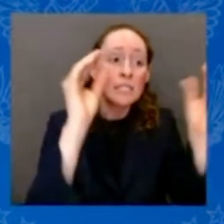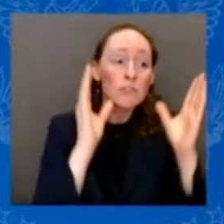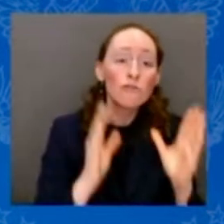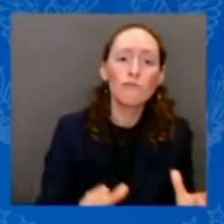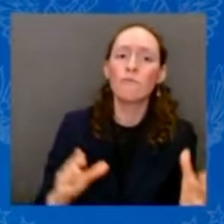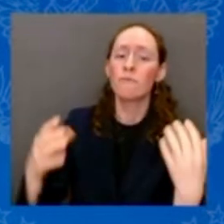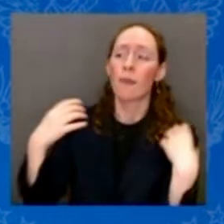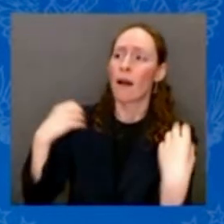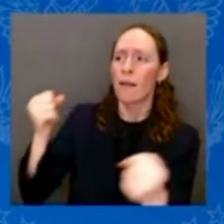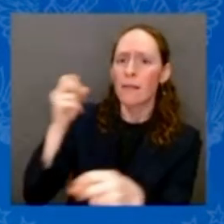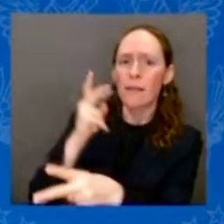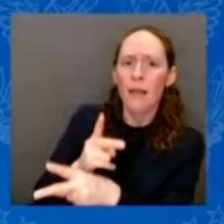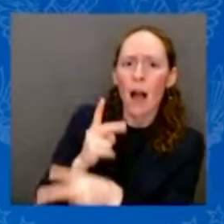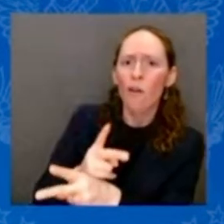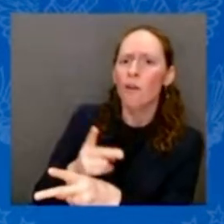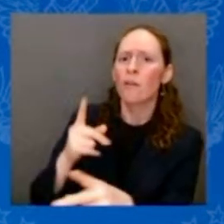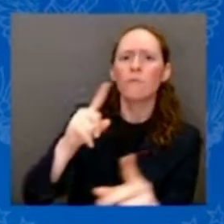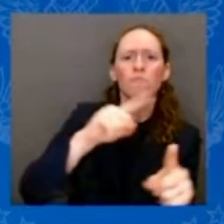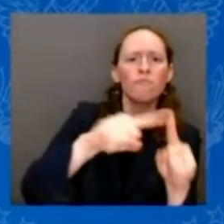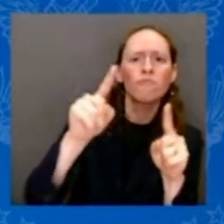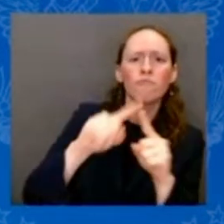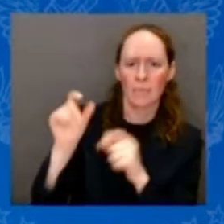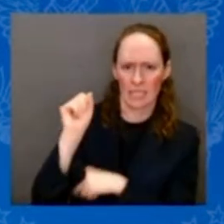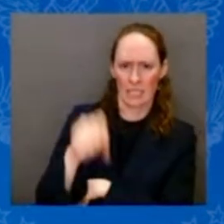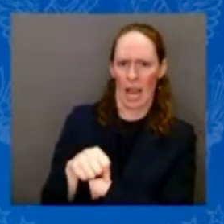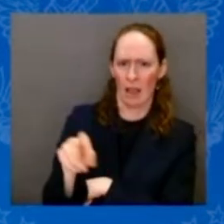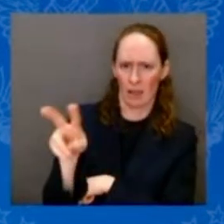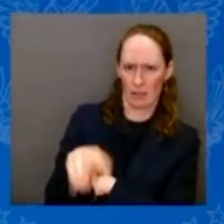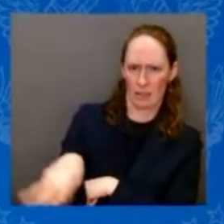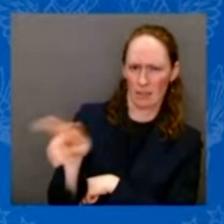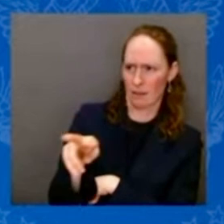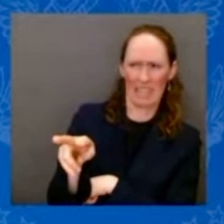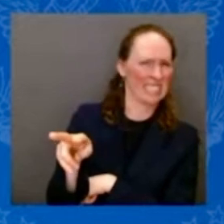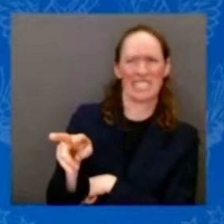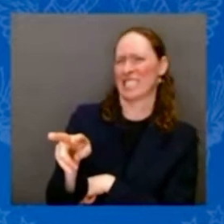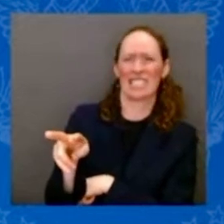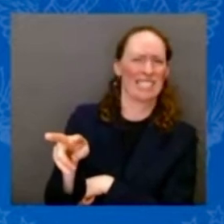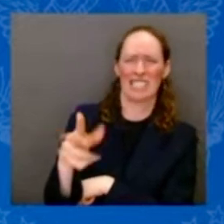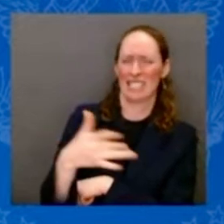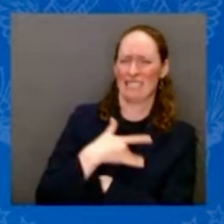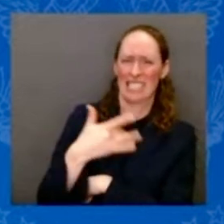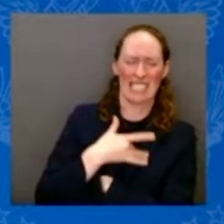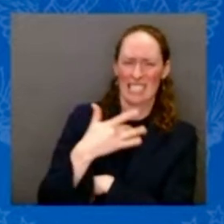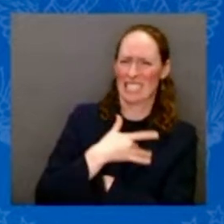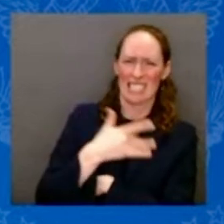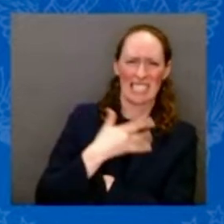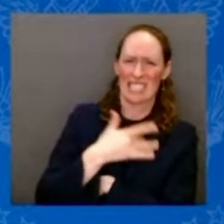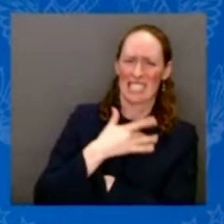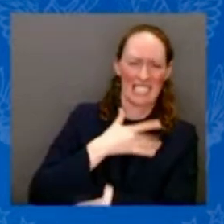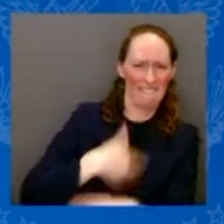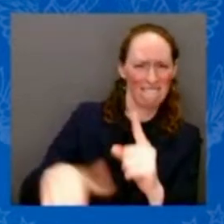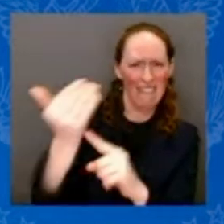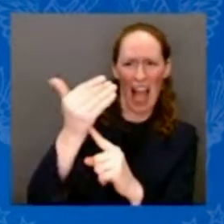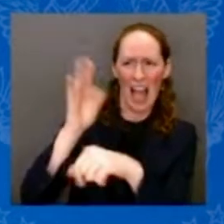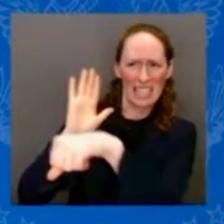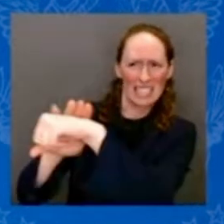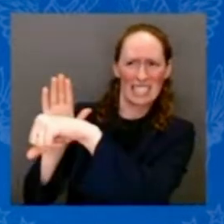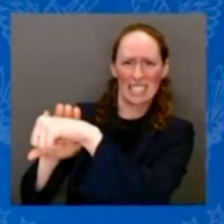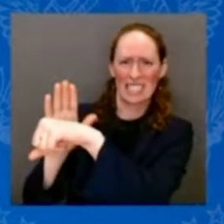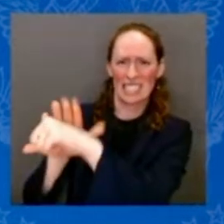court that someone is exhibiting violent tendencies, threatening classmates, or